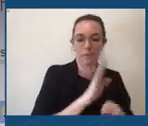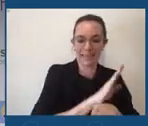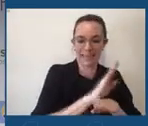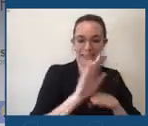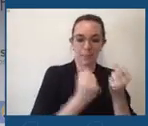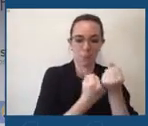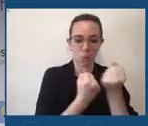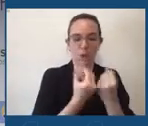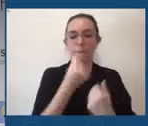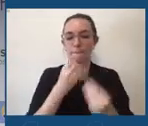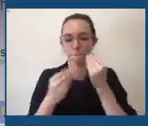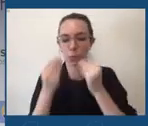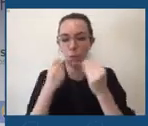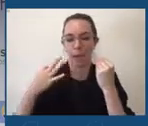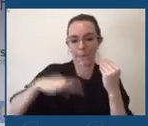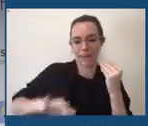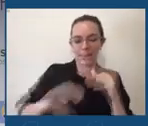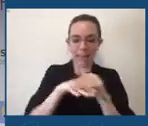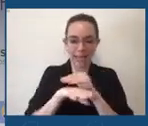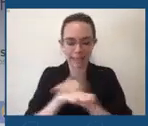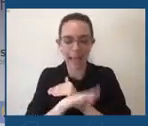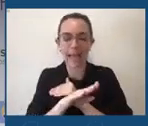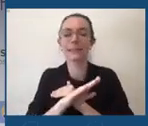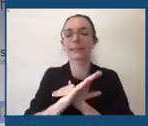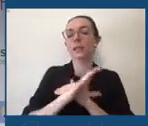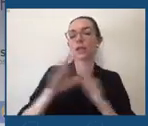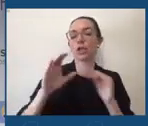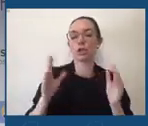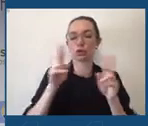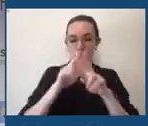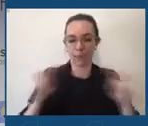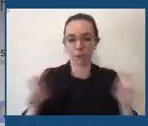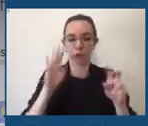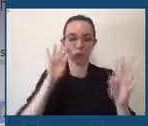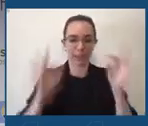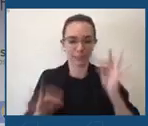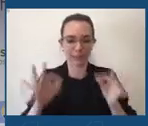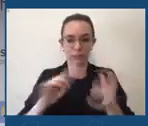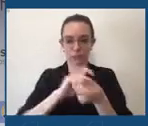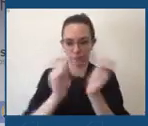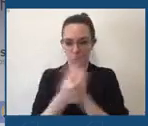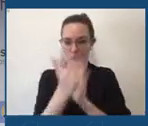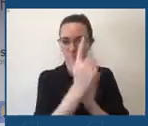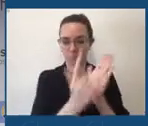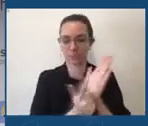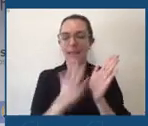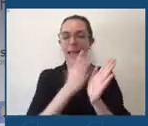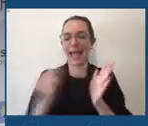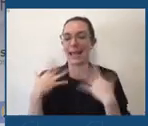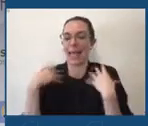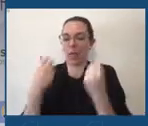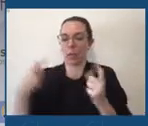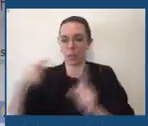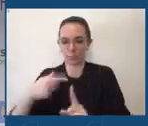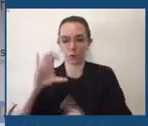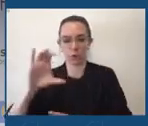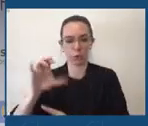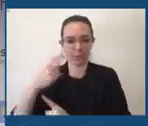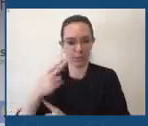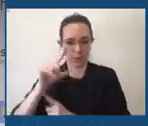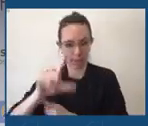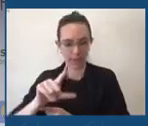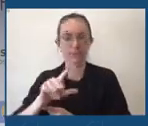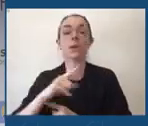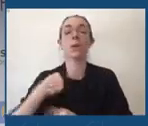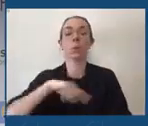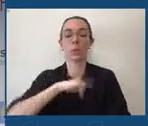access, criminal justice reform, and of course, health, as we see here today with Choose Healthy Life. We are grateful for the opportunity